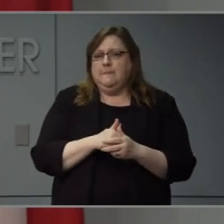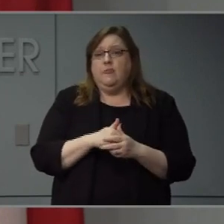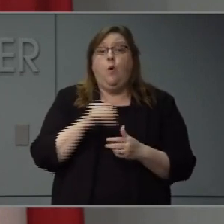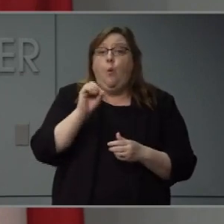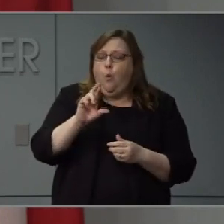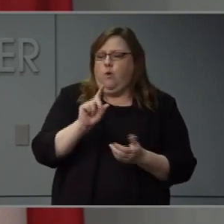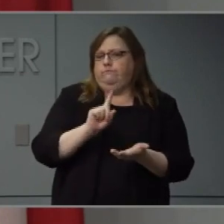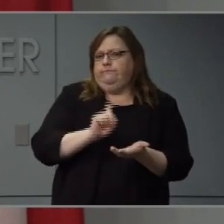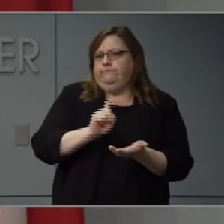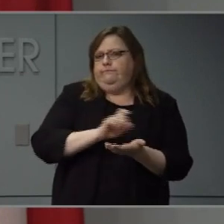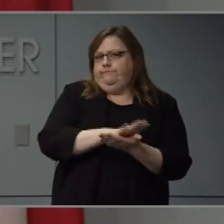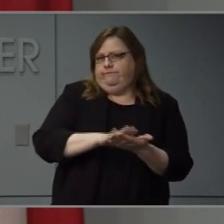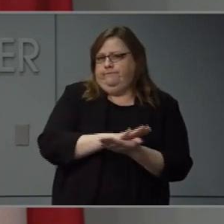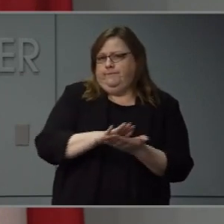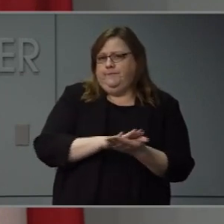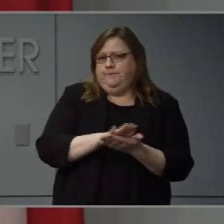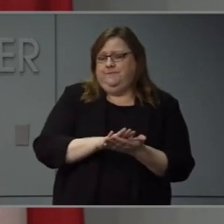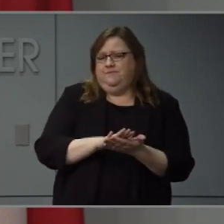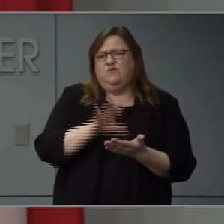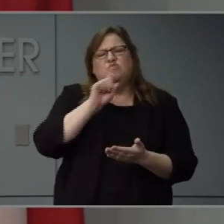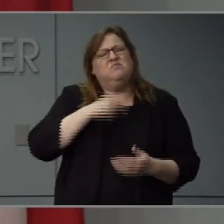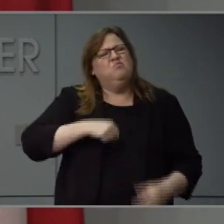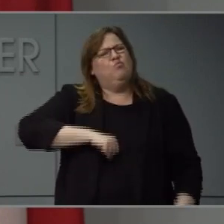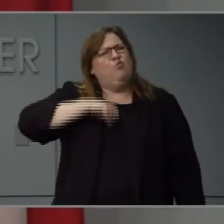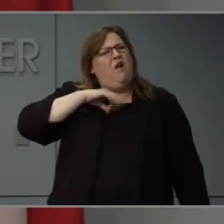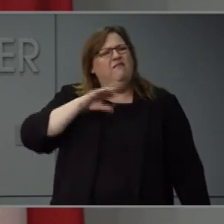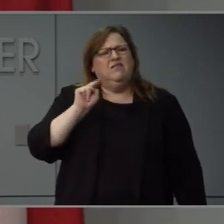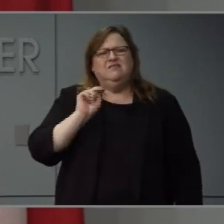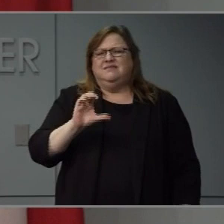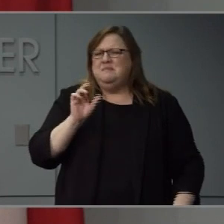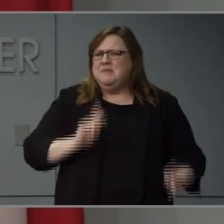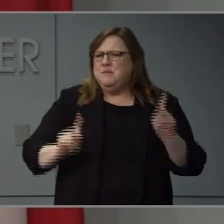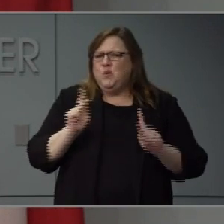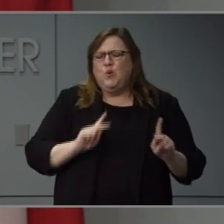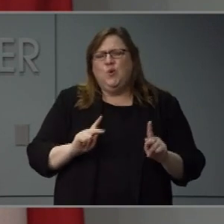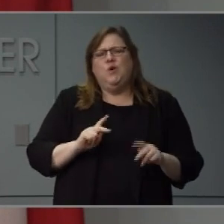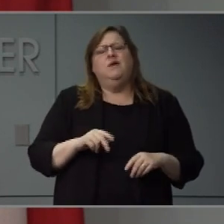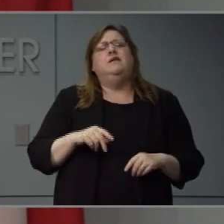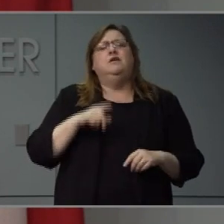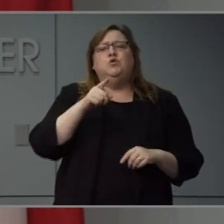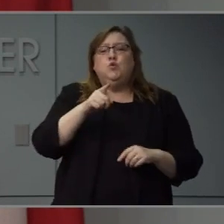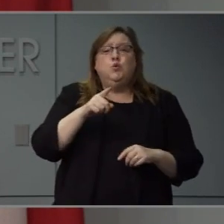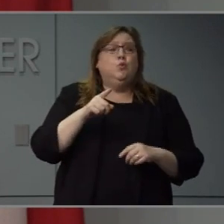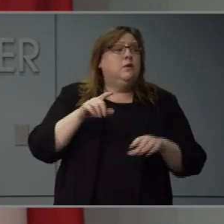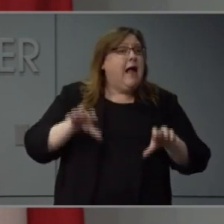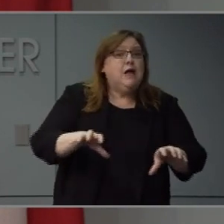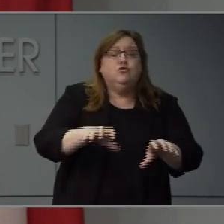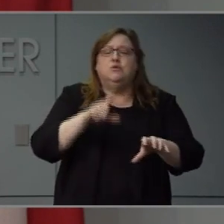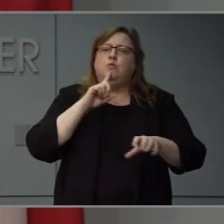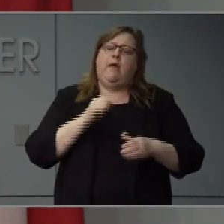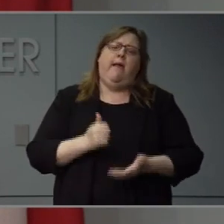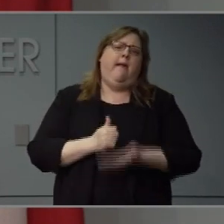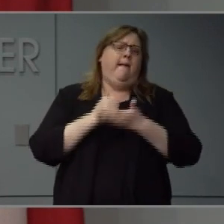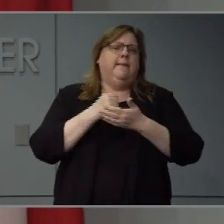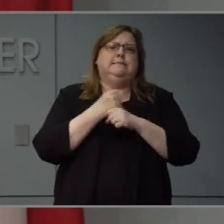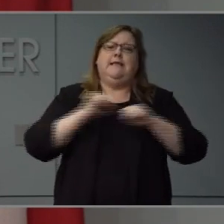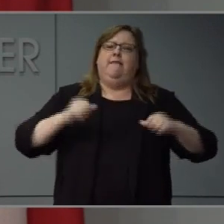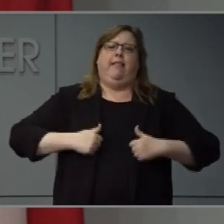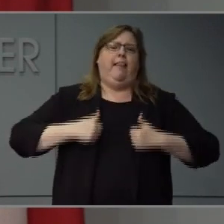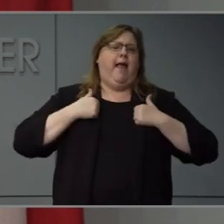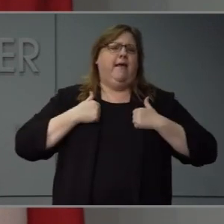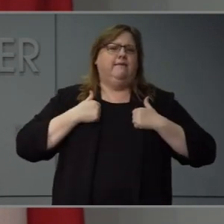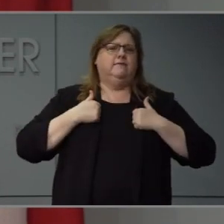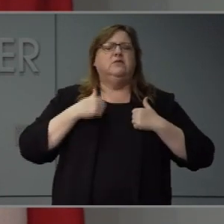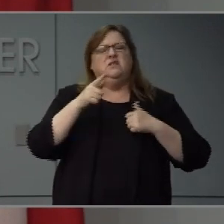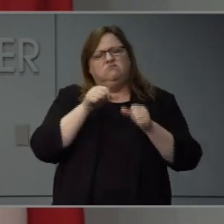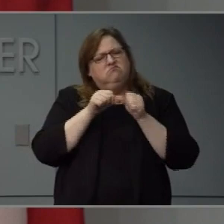Please continue to take care of yourself and those around you. With that, I'll turn it over to Director Mike Sprayberry. Thank you,